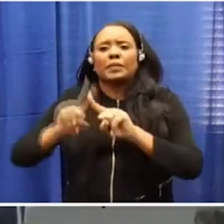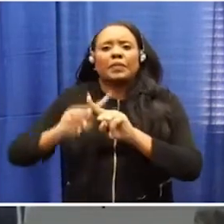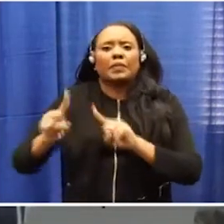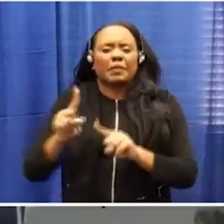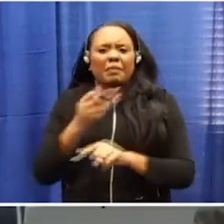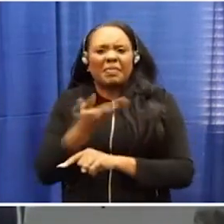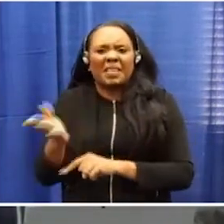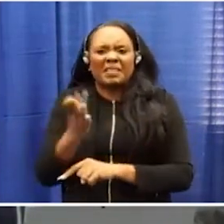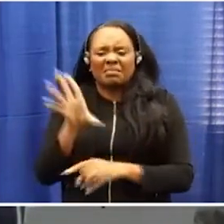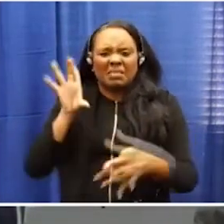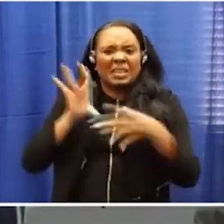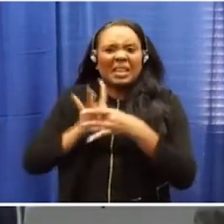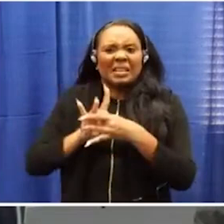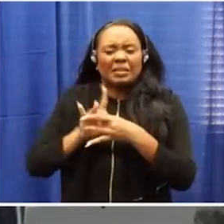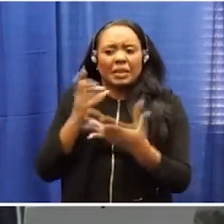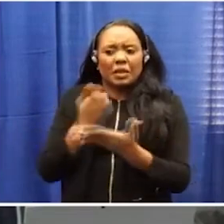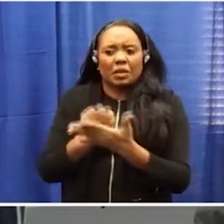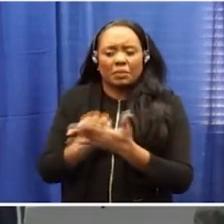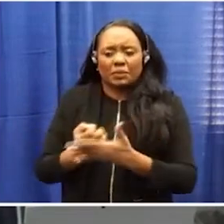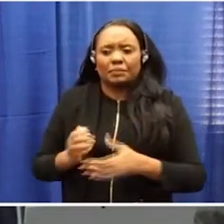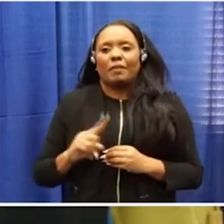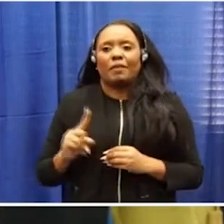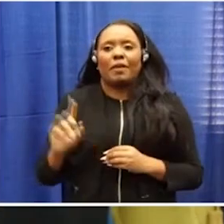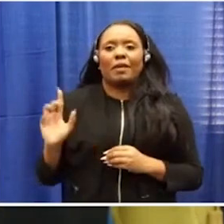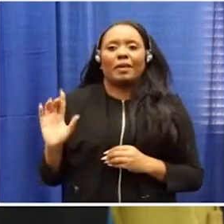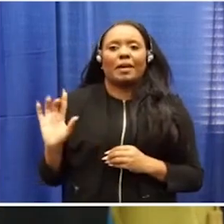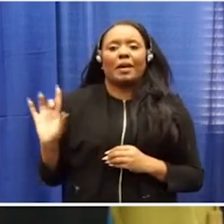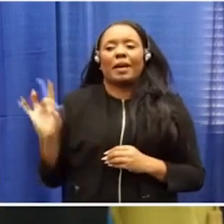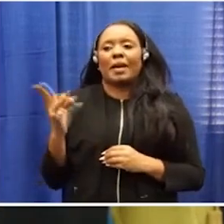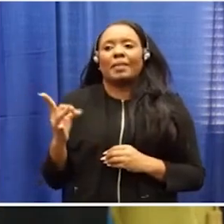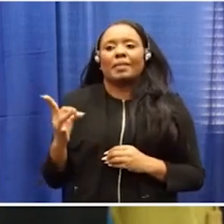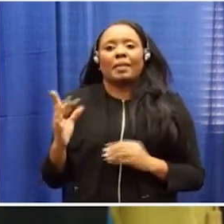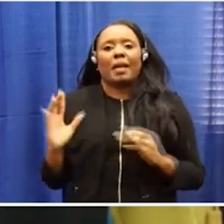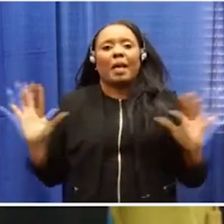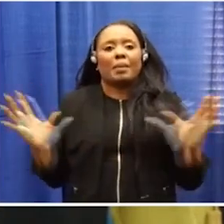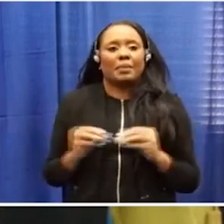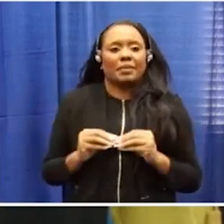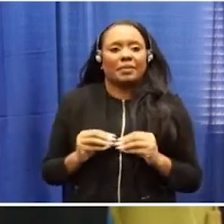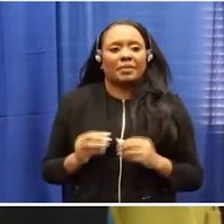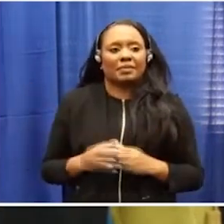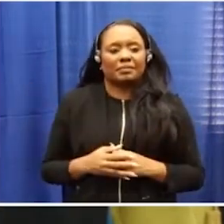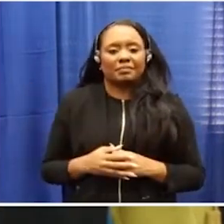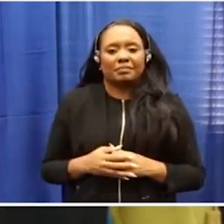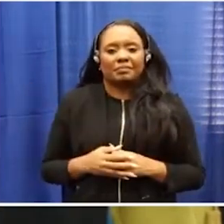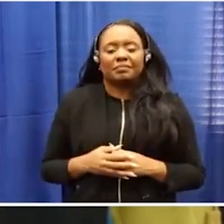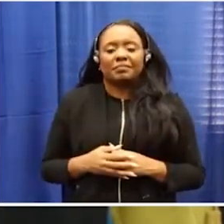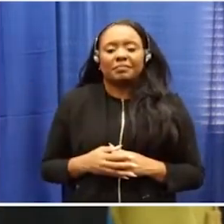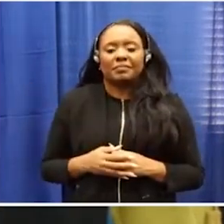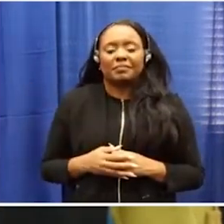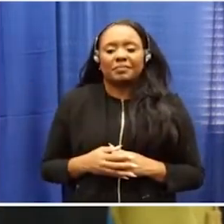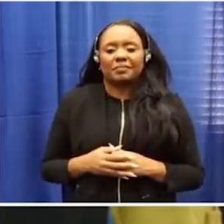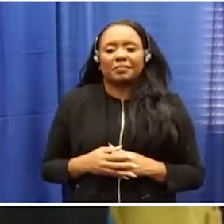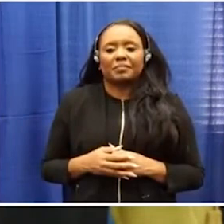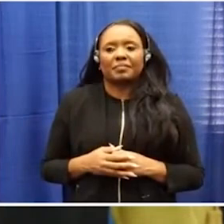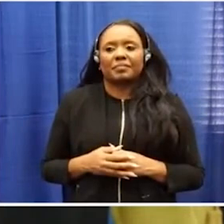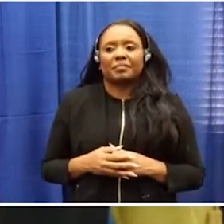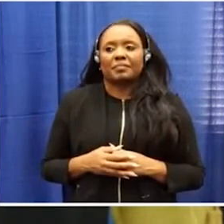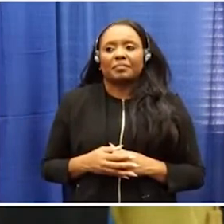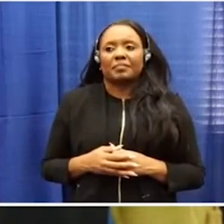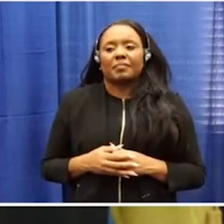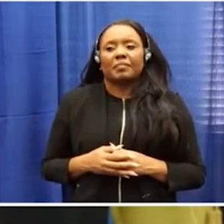come together for this 8th high-level summit. Let me at the outset